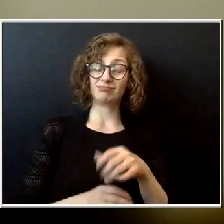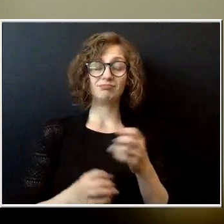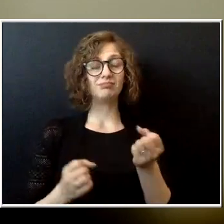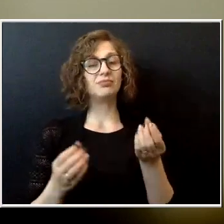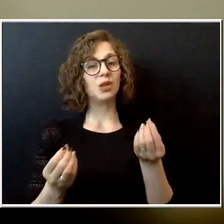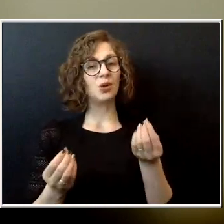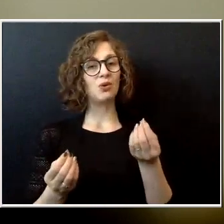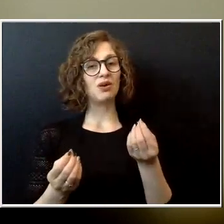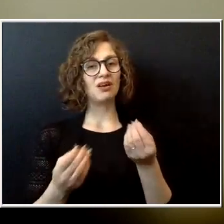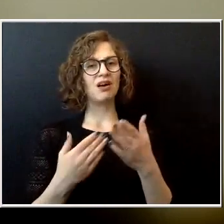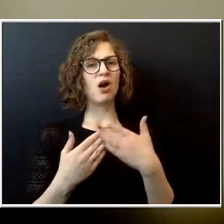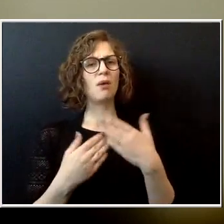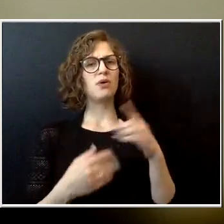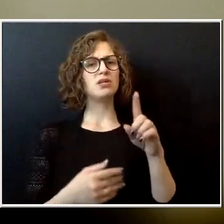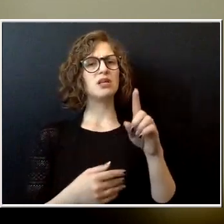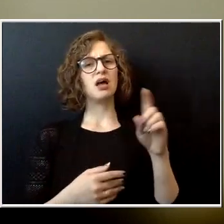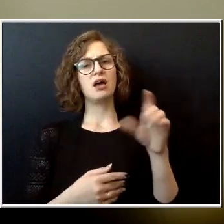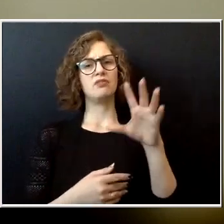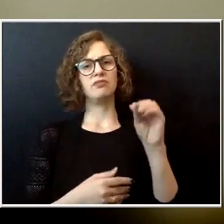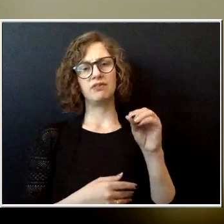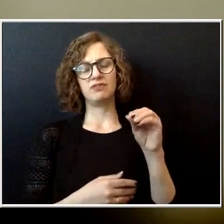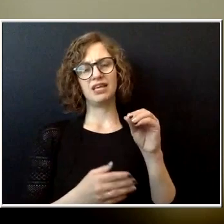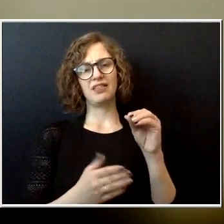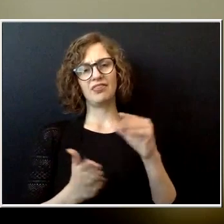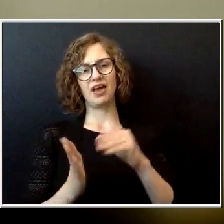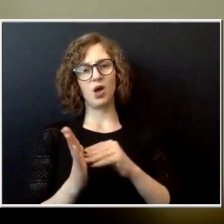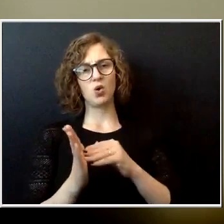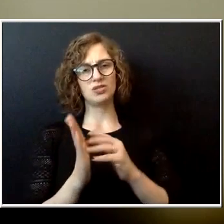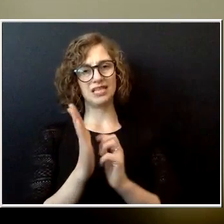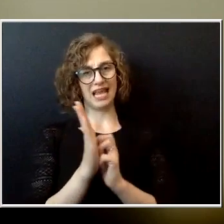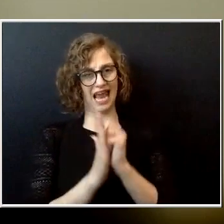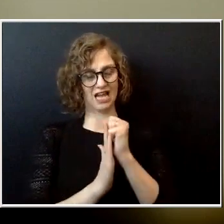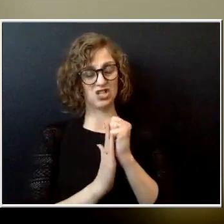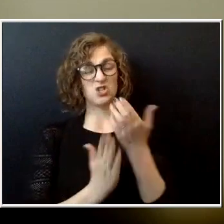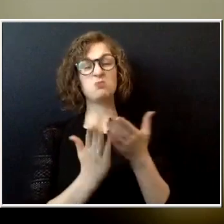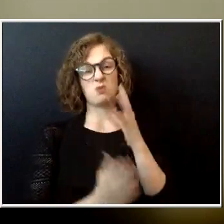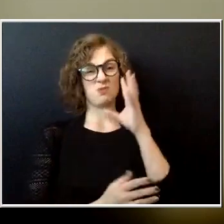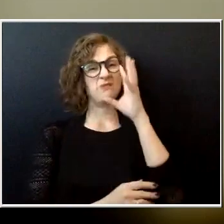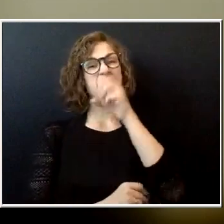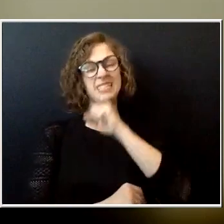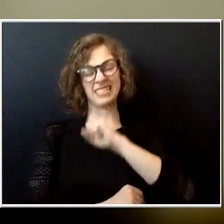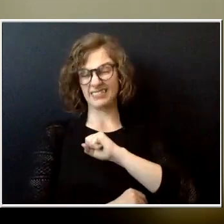almost 150,000 cancers, which were probably missed because of